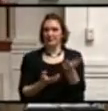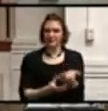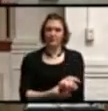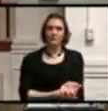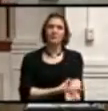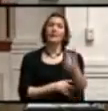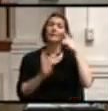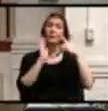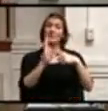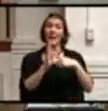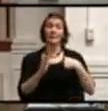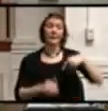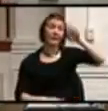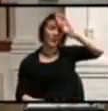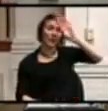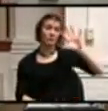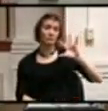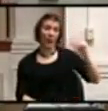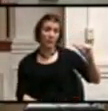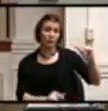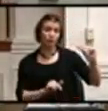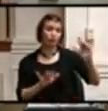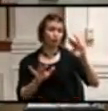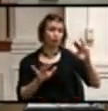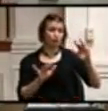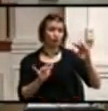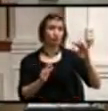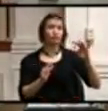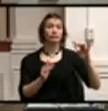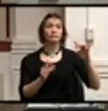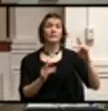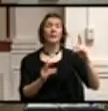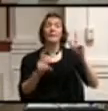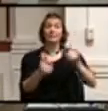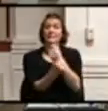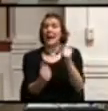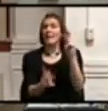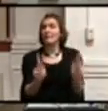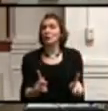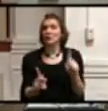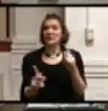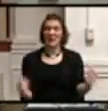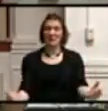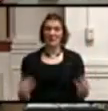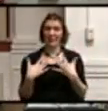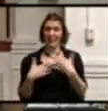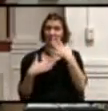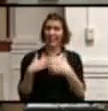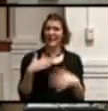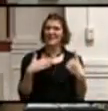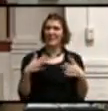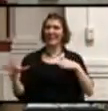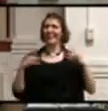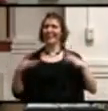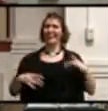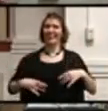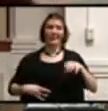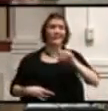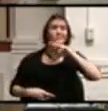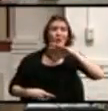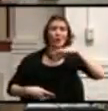If somebody is out on a call and blood or all kinds of things that could happen,